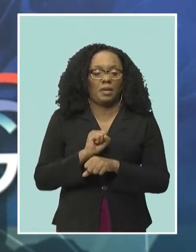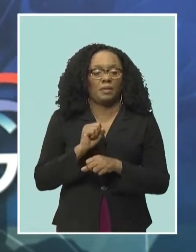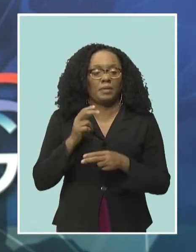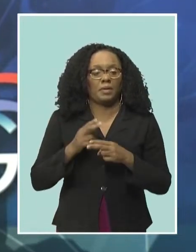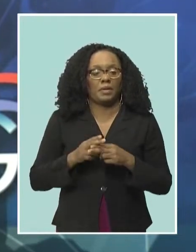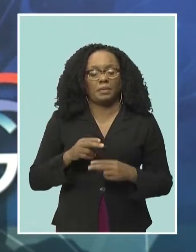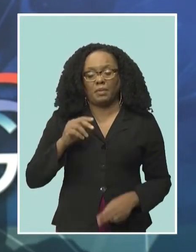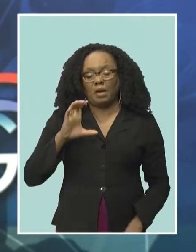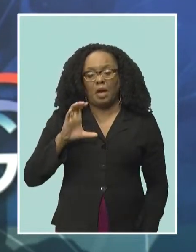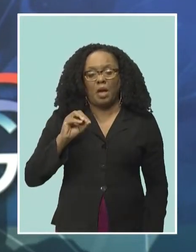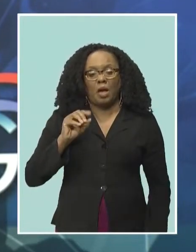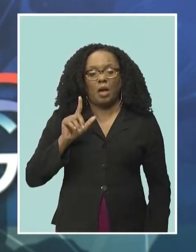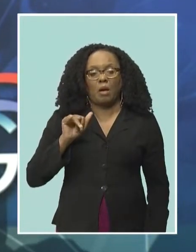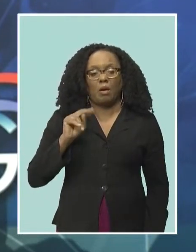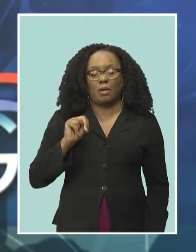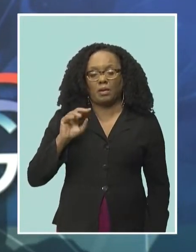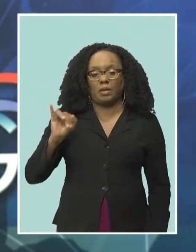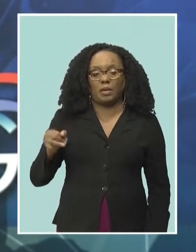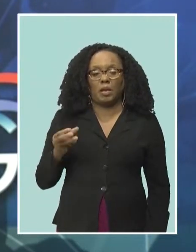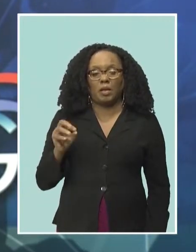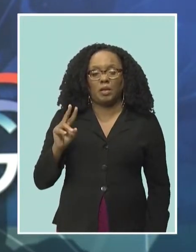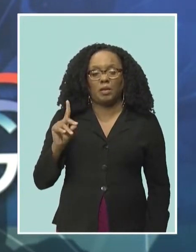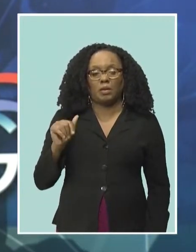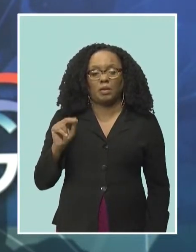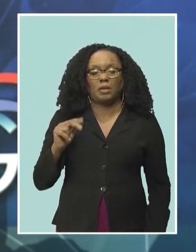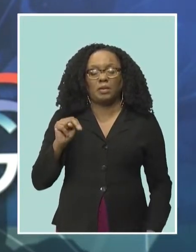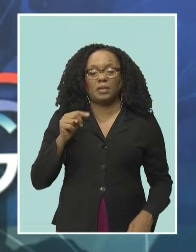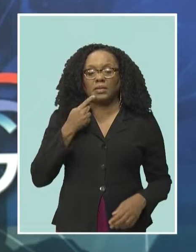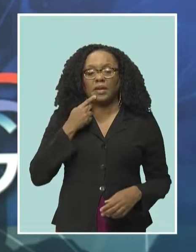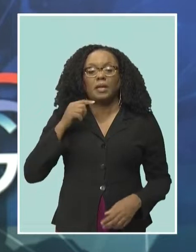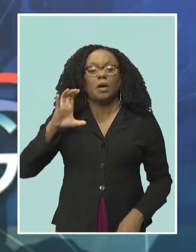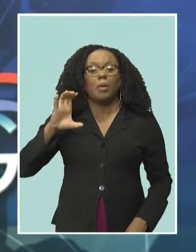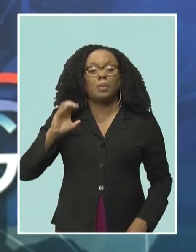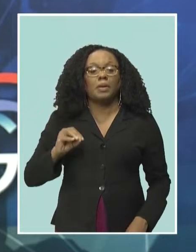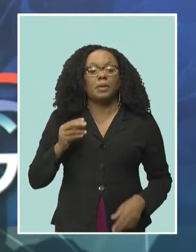Colin Jordan, said Paystone presents a different kind of employment.